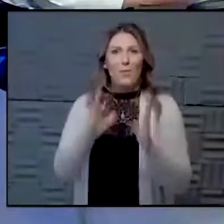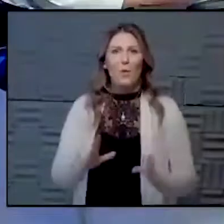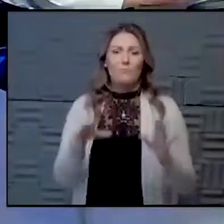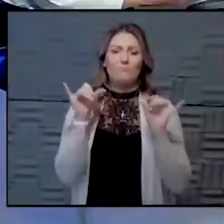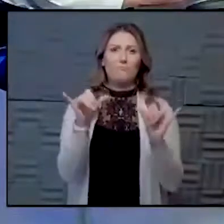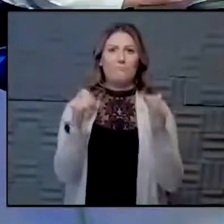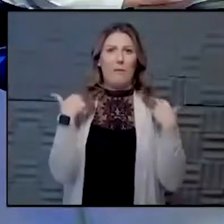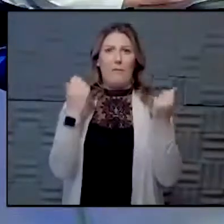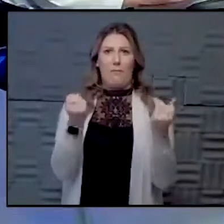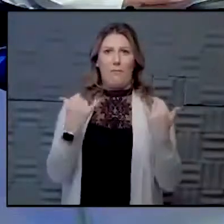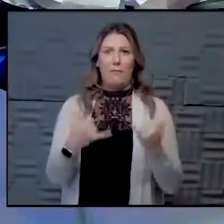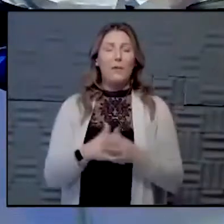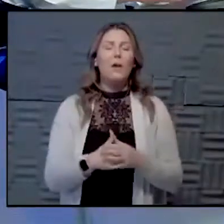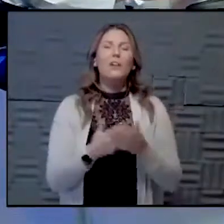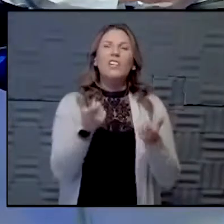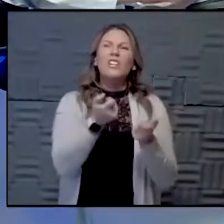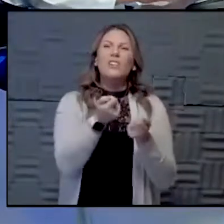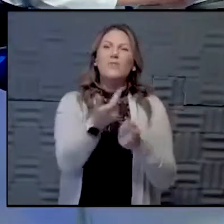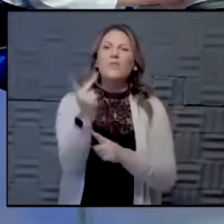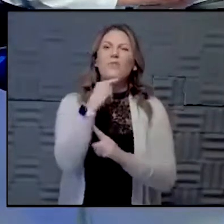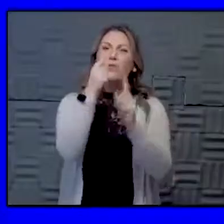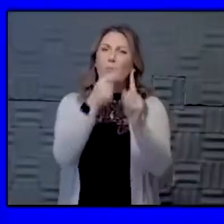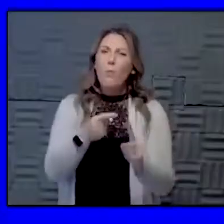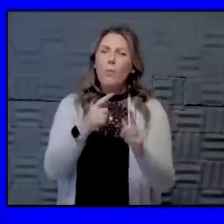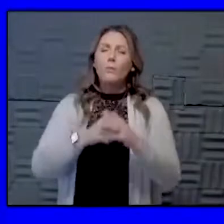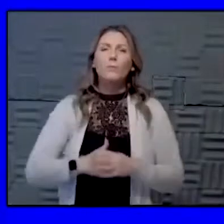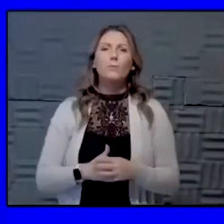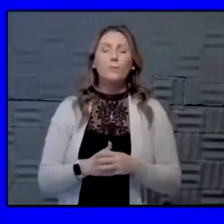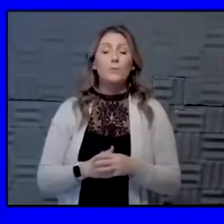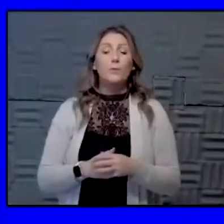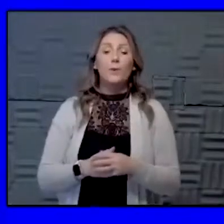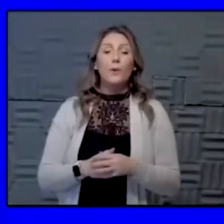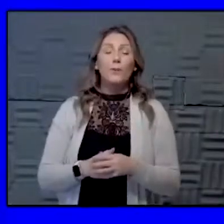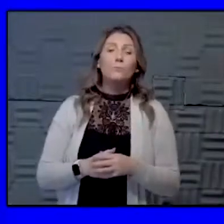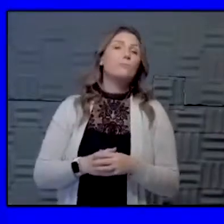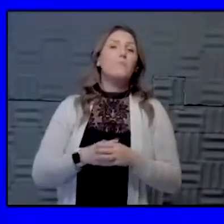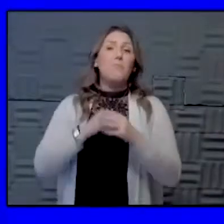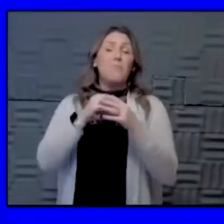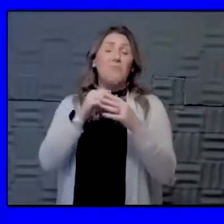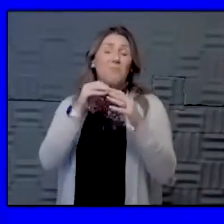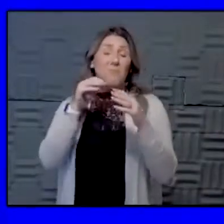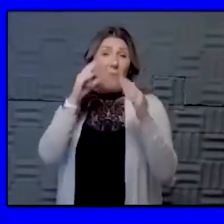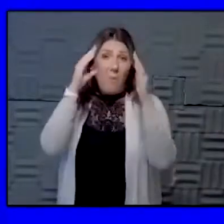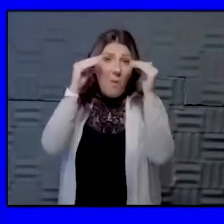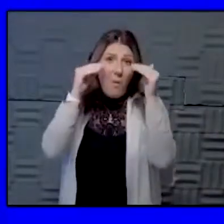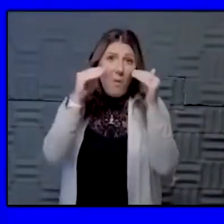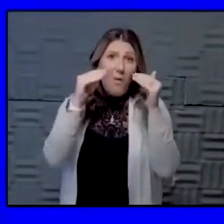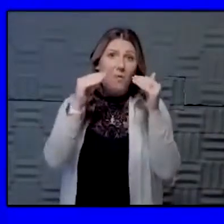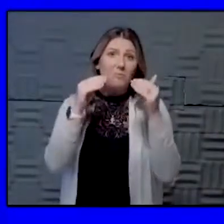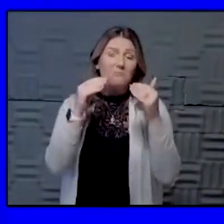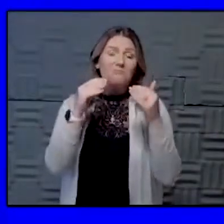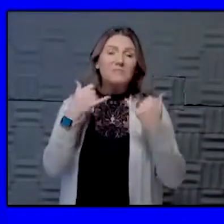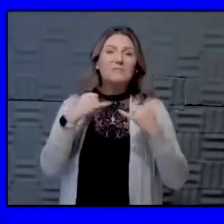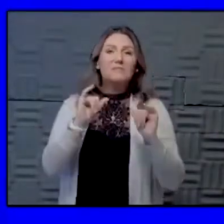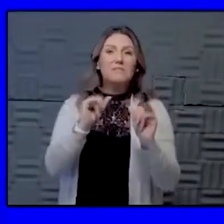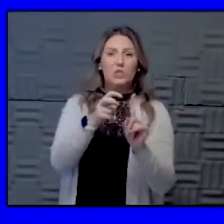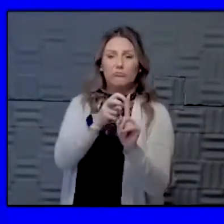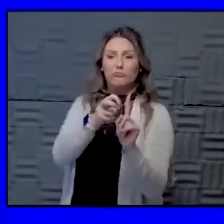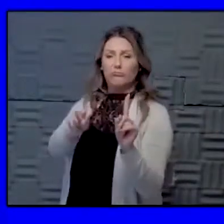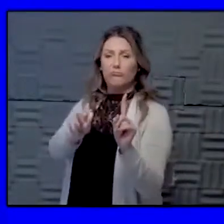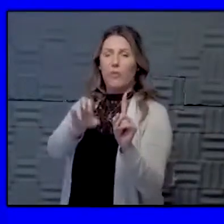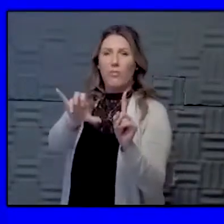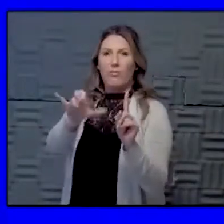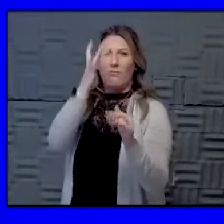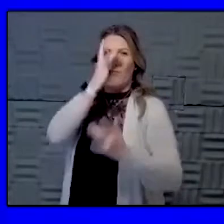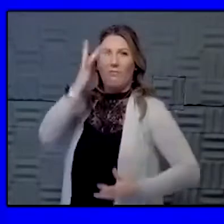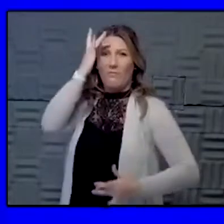And I think a couple points to that. And so then that way we can hope that you would still be able to transmit the virus less, even with that single